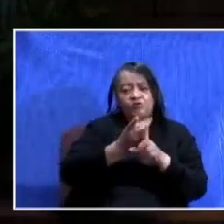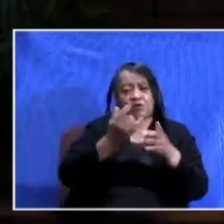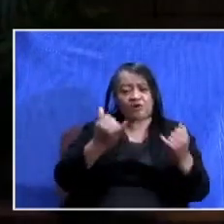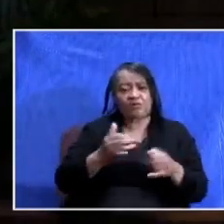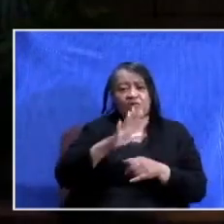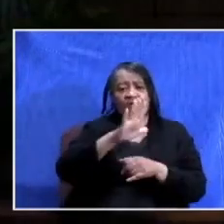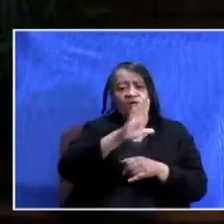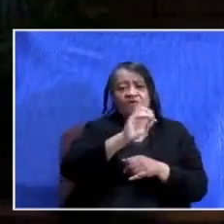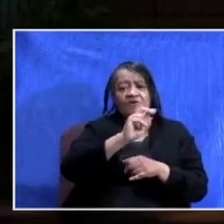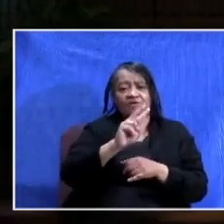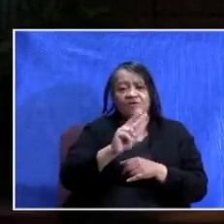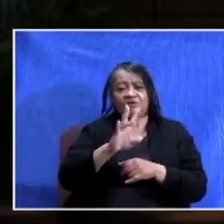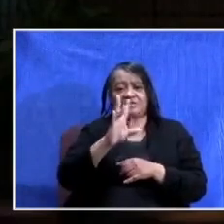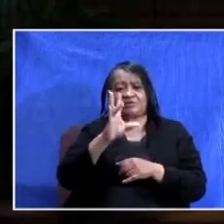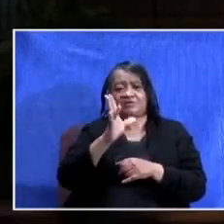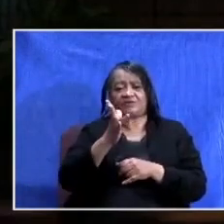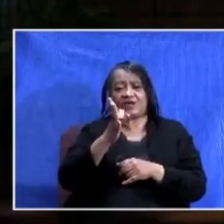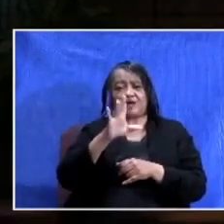now,